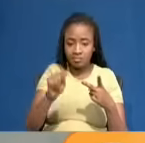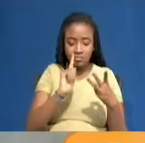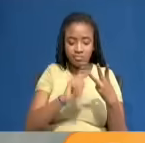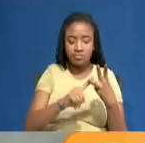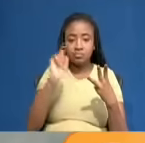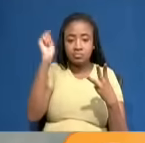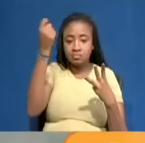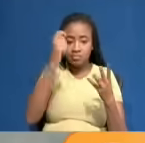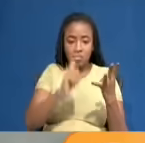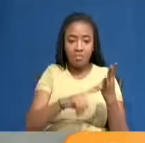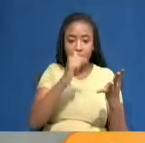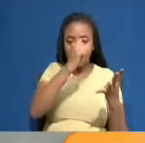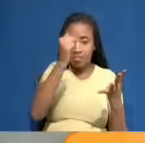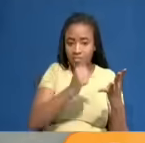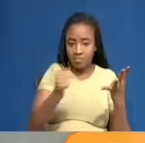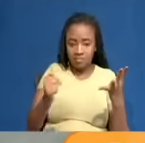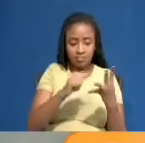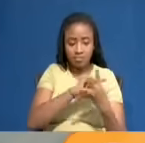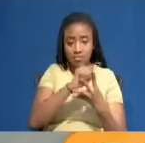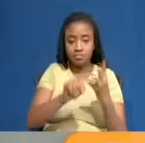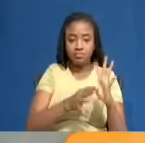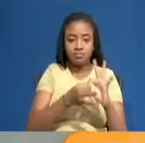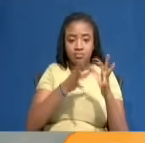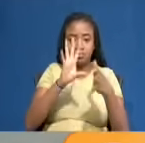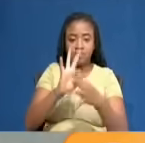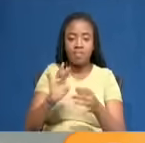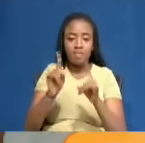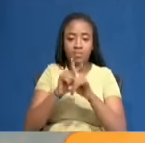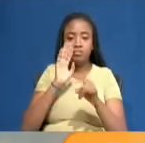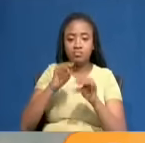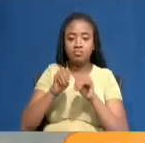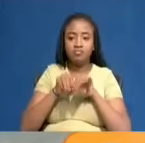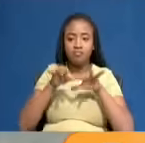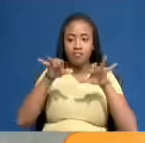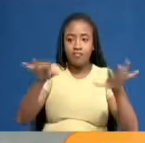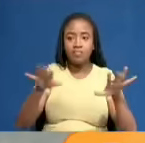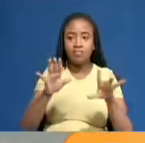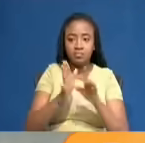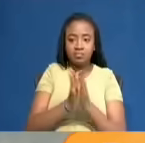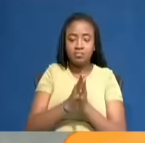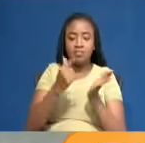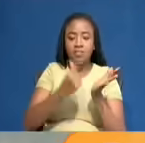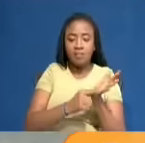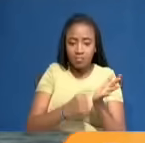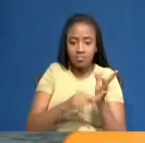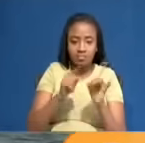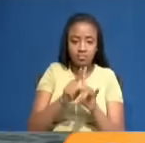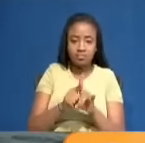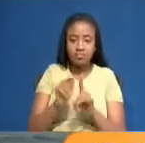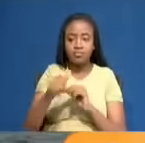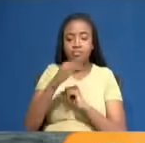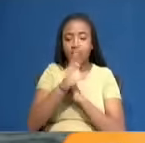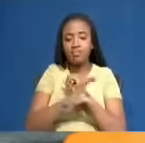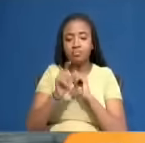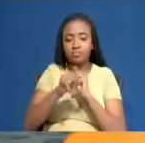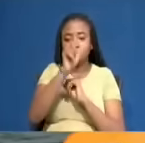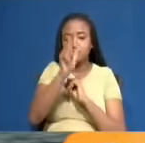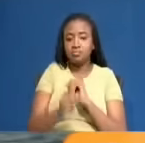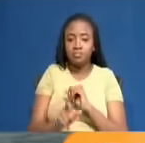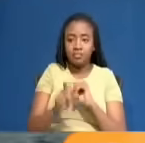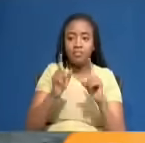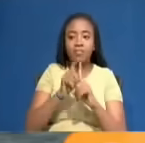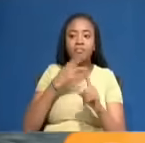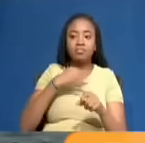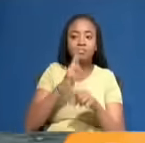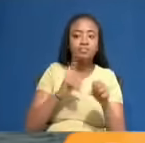this interconnection with Somalia, South Sudan, Uganda, and other countries in the region. There is also a push to have the use